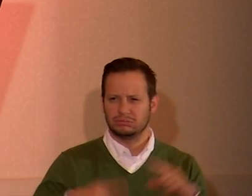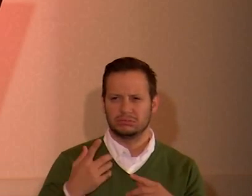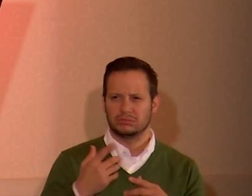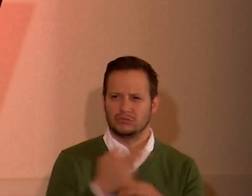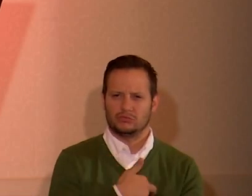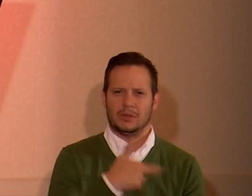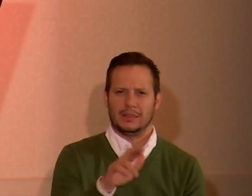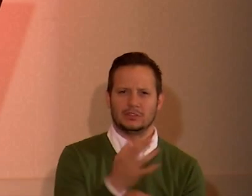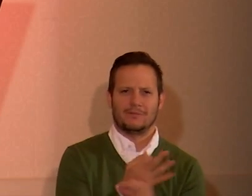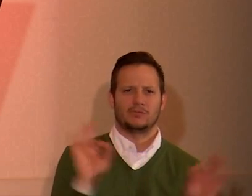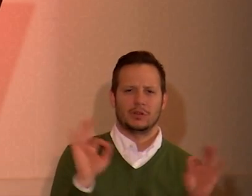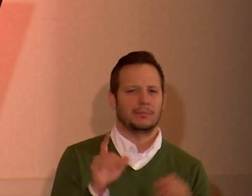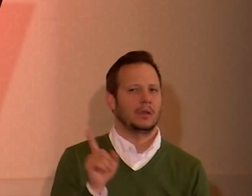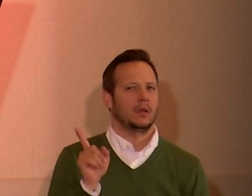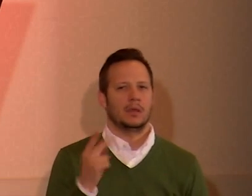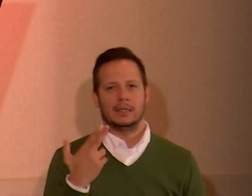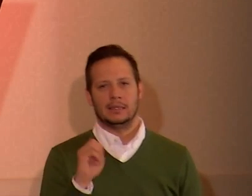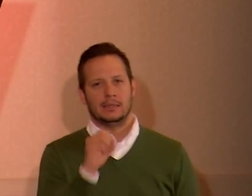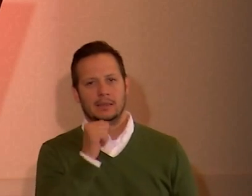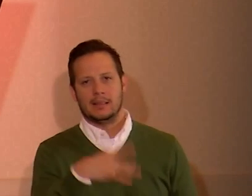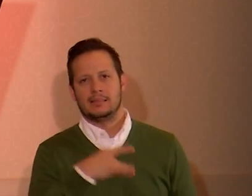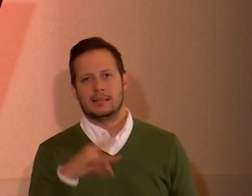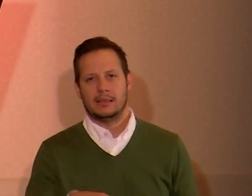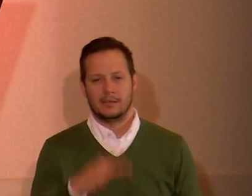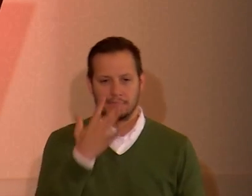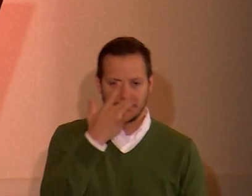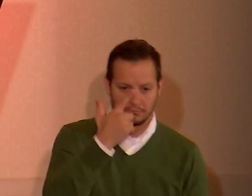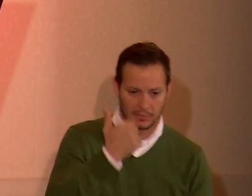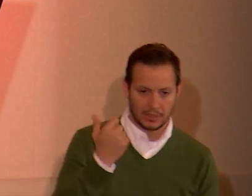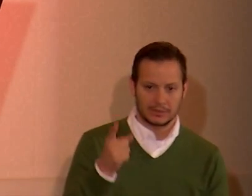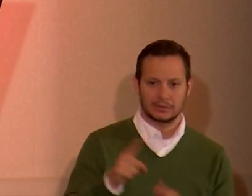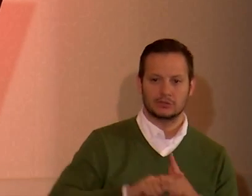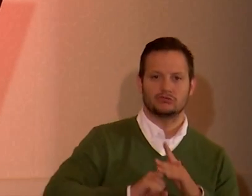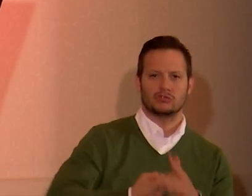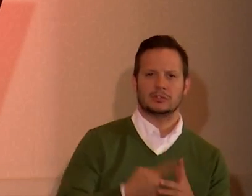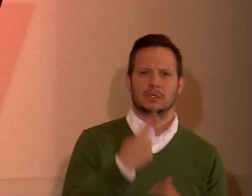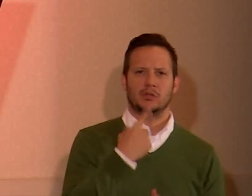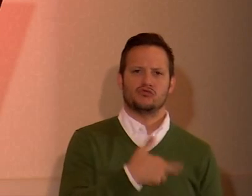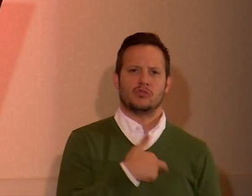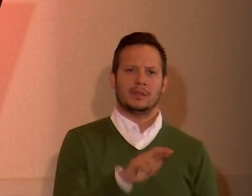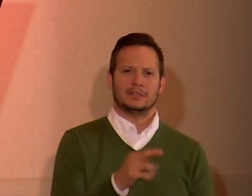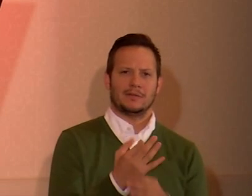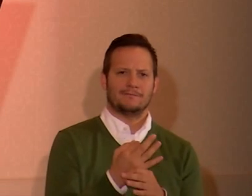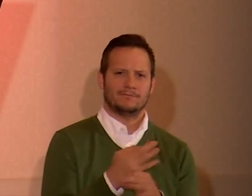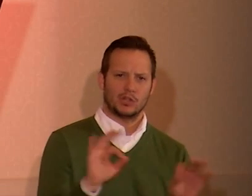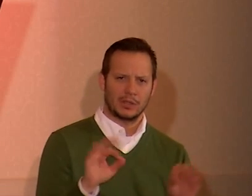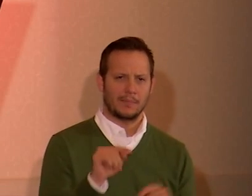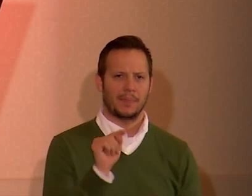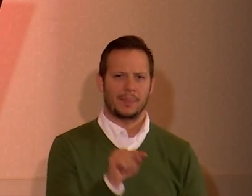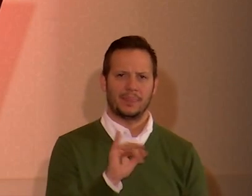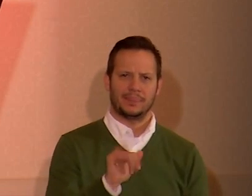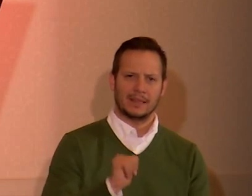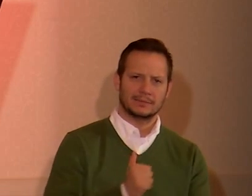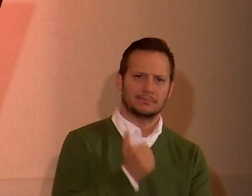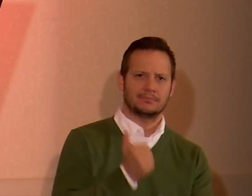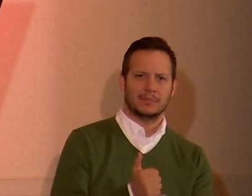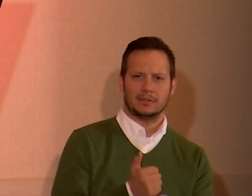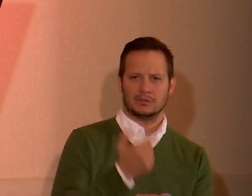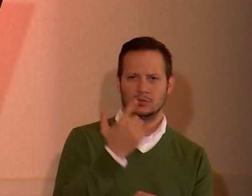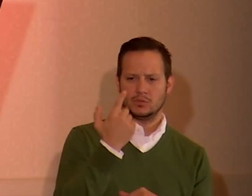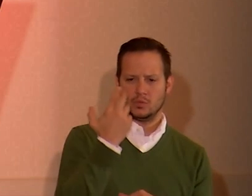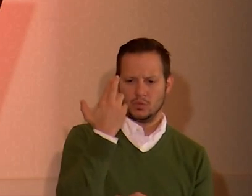over too well with him, because he had begun that hearing asserting that religious freedom was the very basis of the United